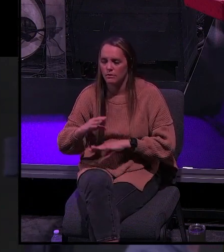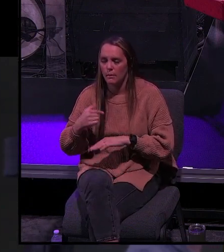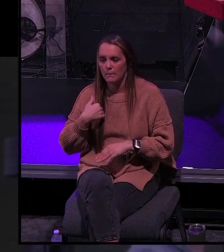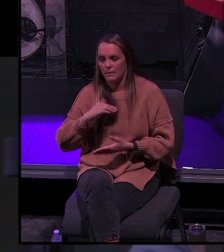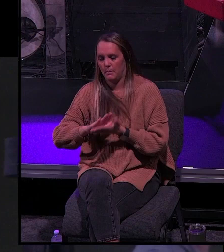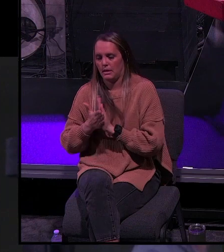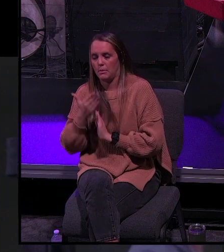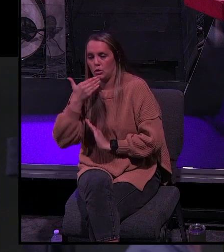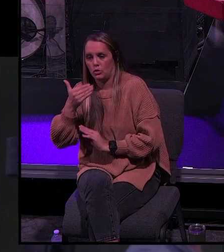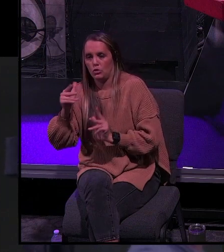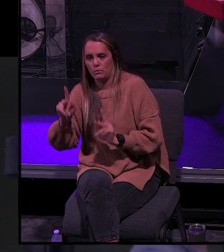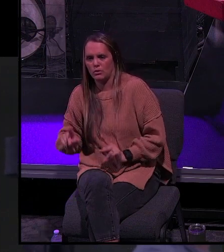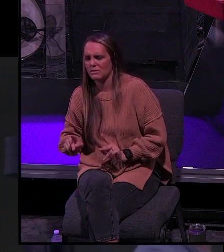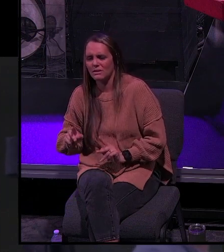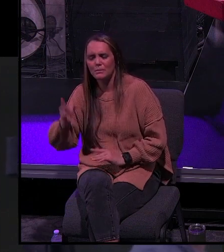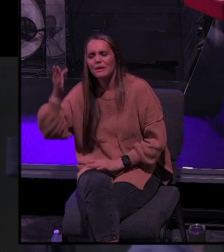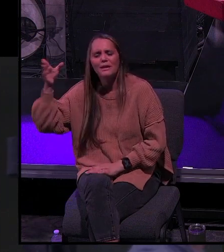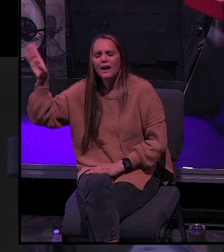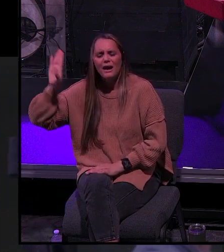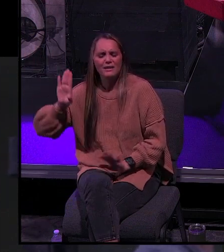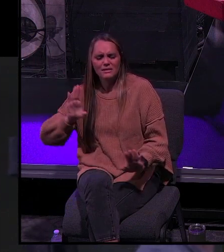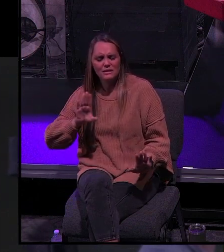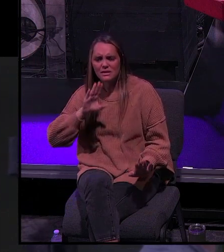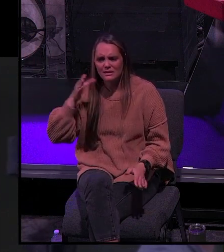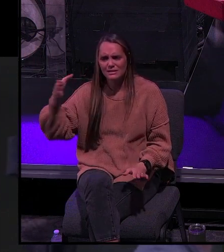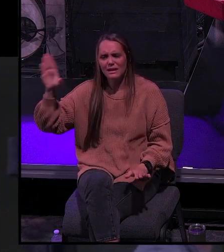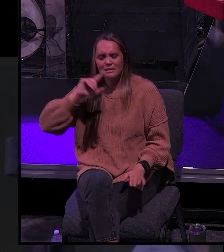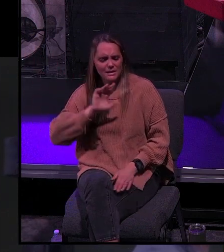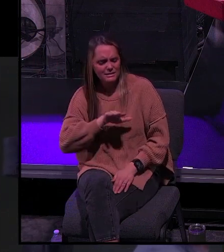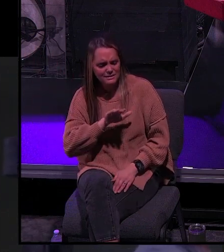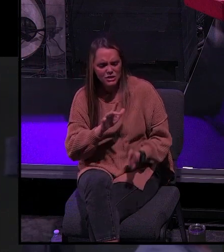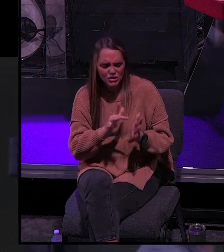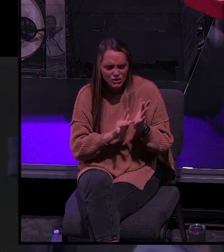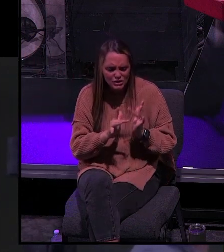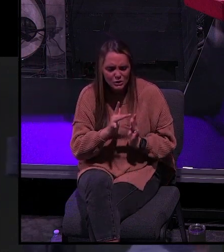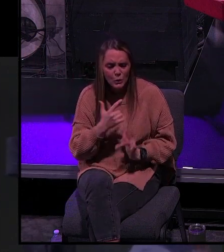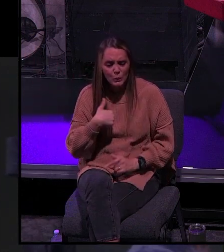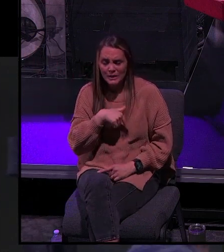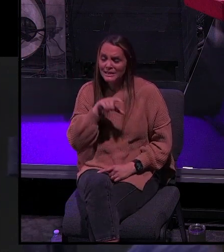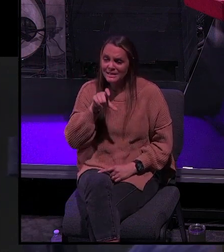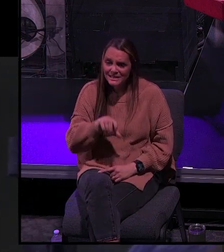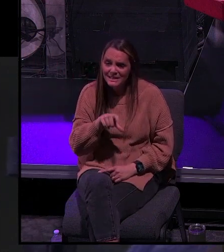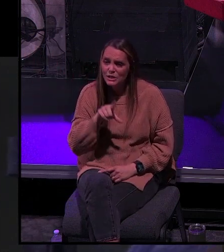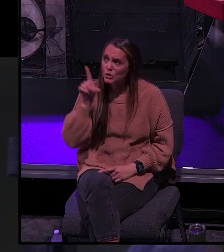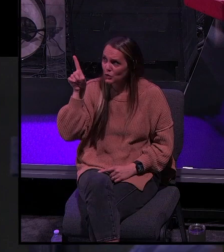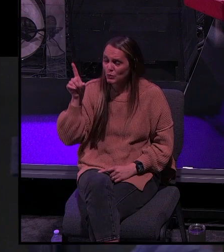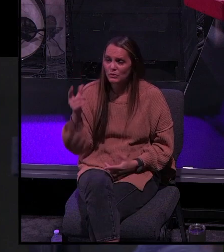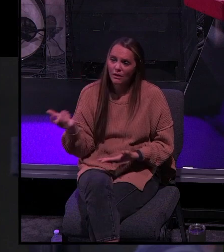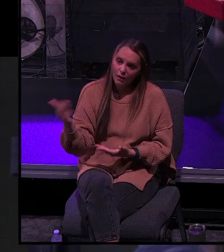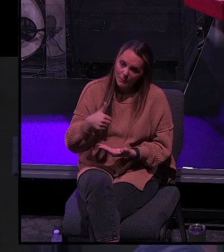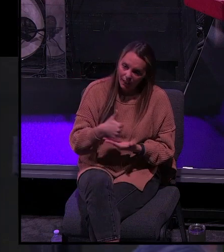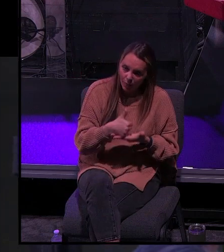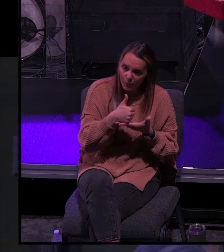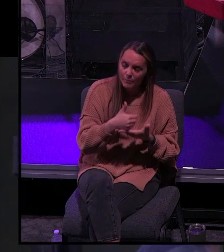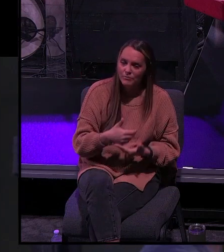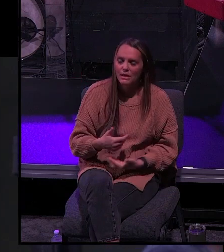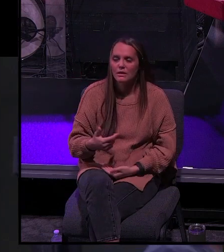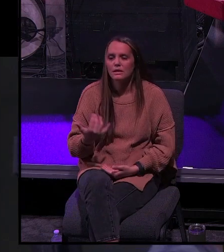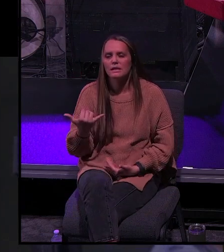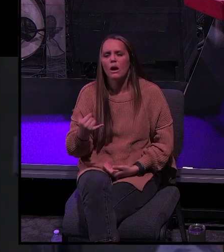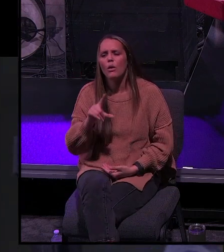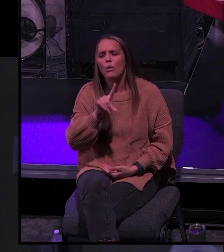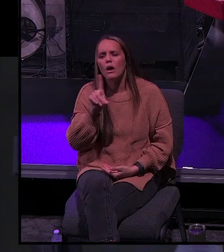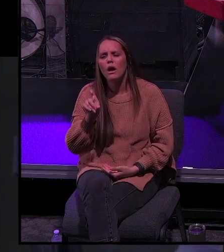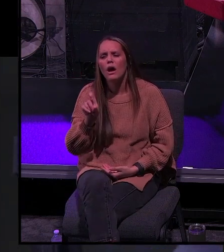us simply to look at those places in our life and say, oh, Jesus, we need you. We need you. The question I want to ask you as you reflect today